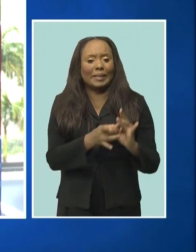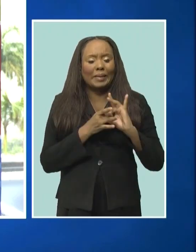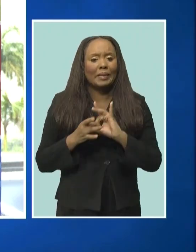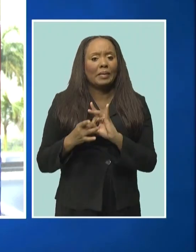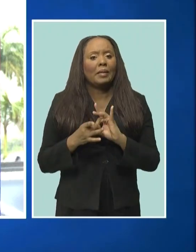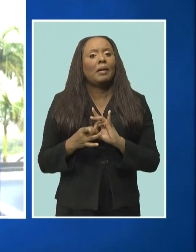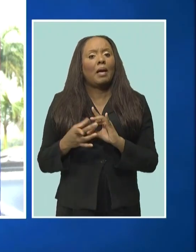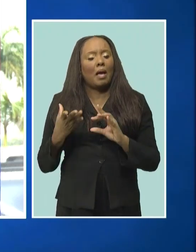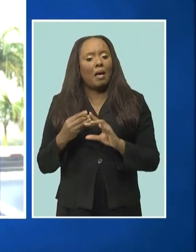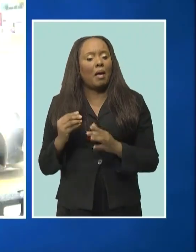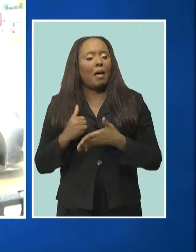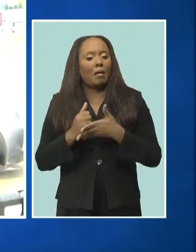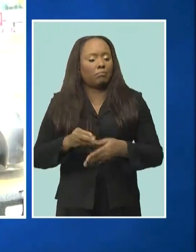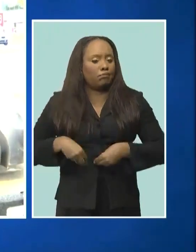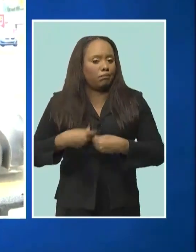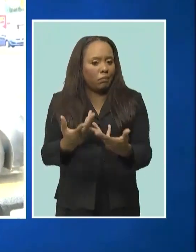back.